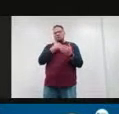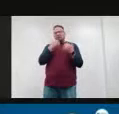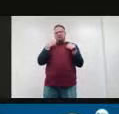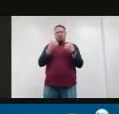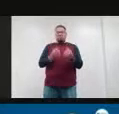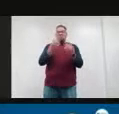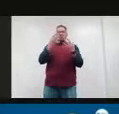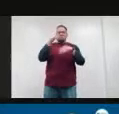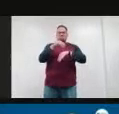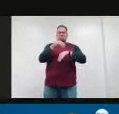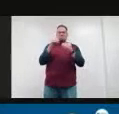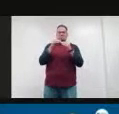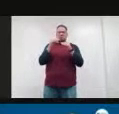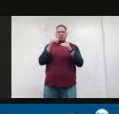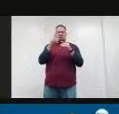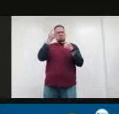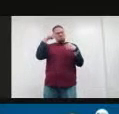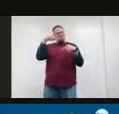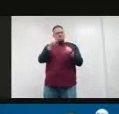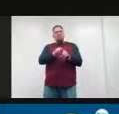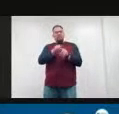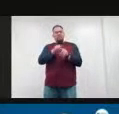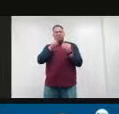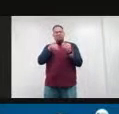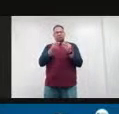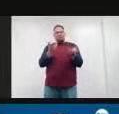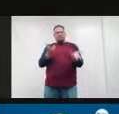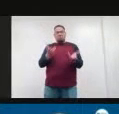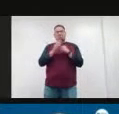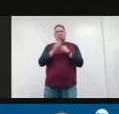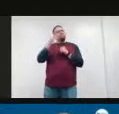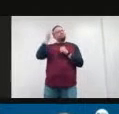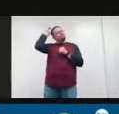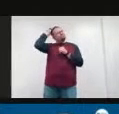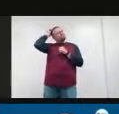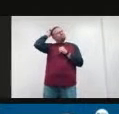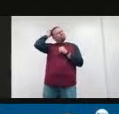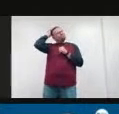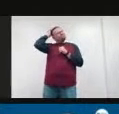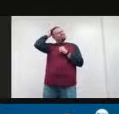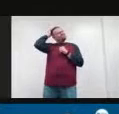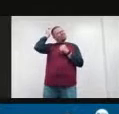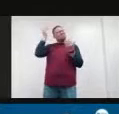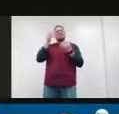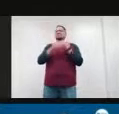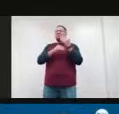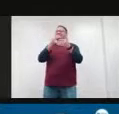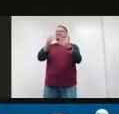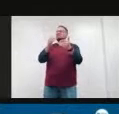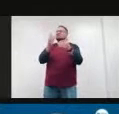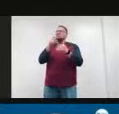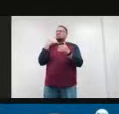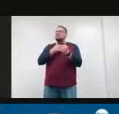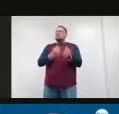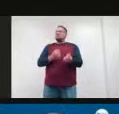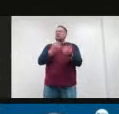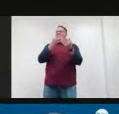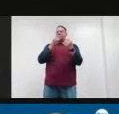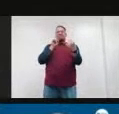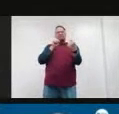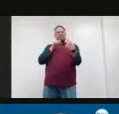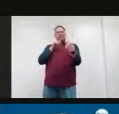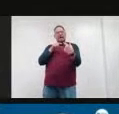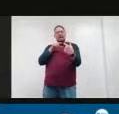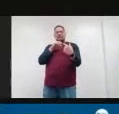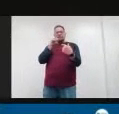more agreements to go over. So what is the process here? Should we provide feedback and